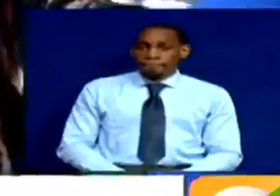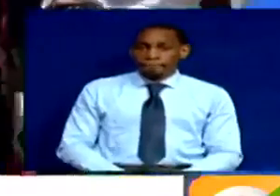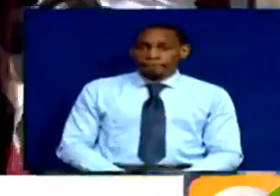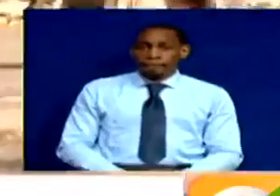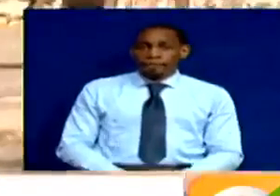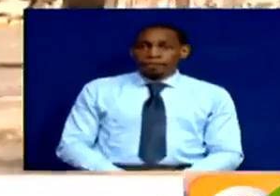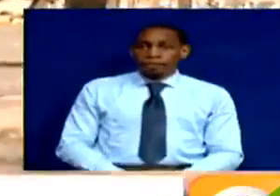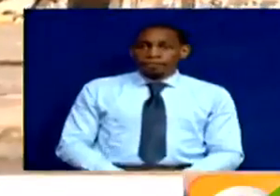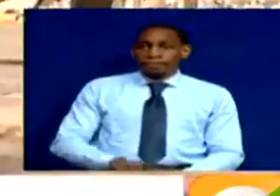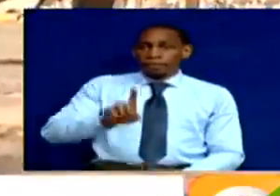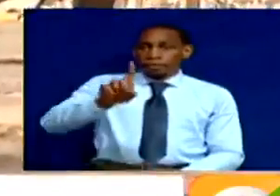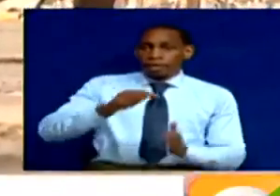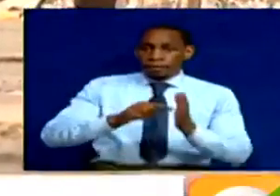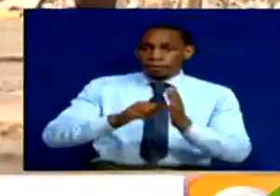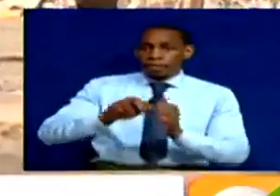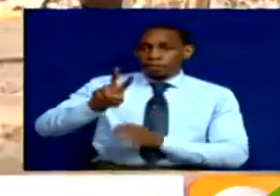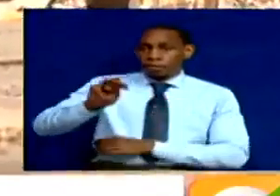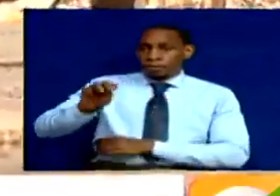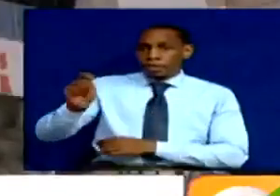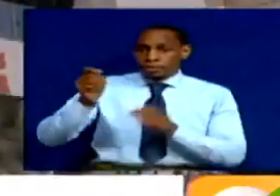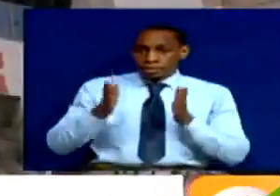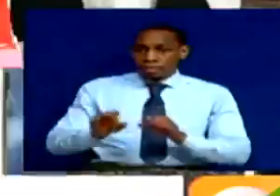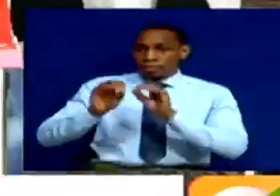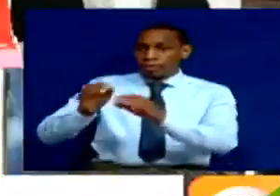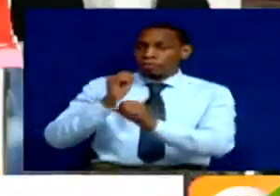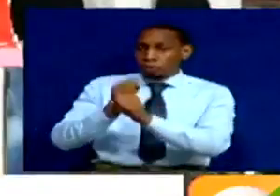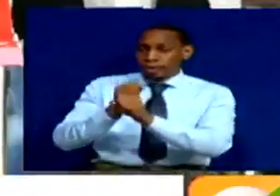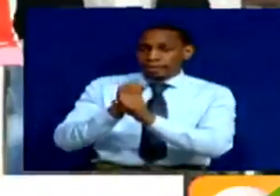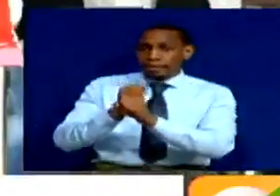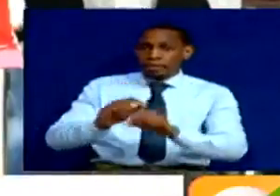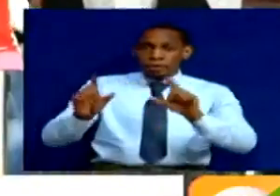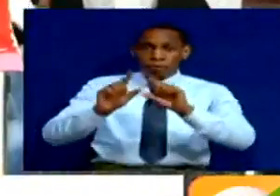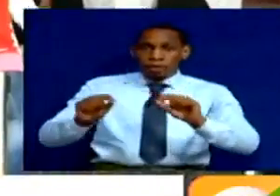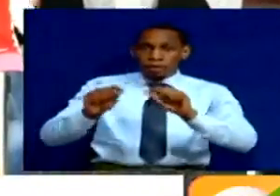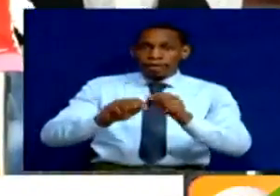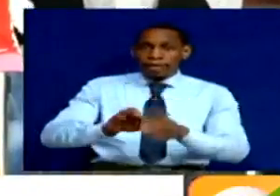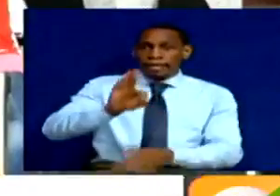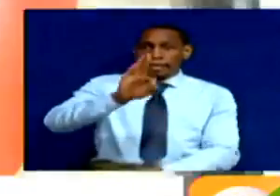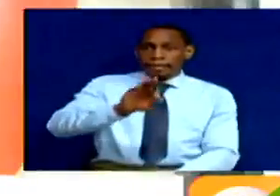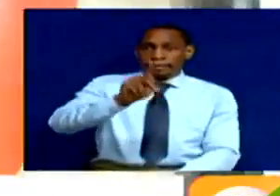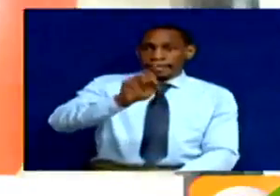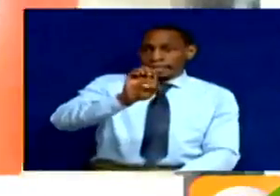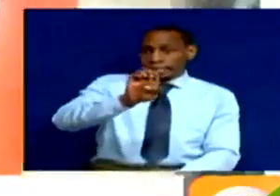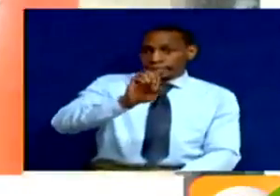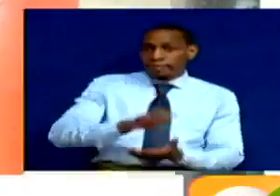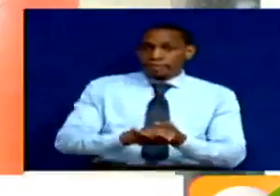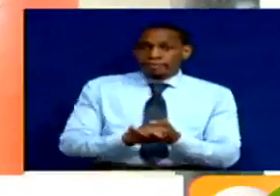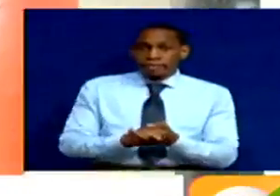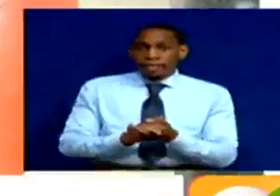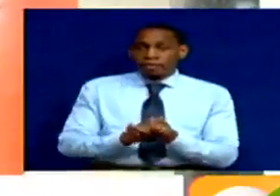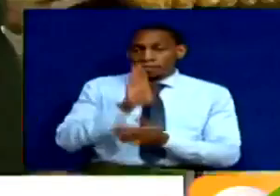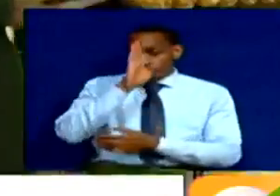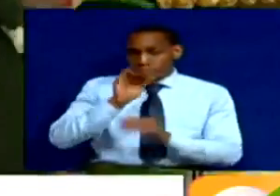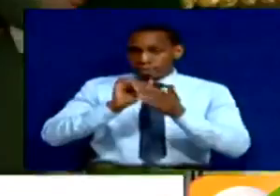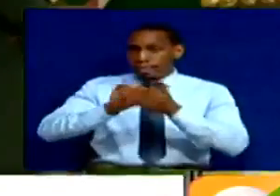Compounding this further, at least 1.2 million Kenyans have lost jobs in the formal sector. According to the Federation of Kenya Employers, this casting